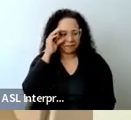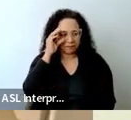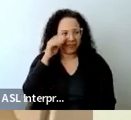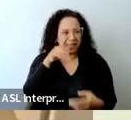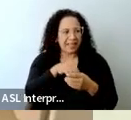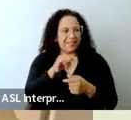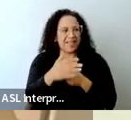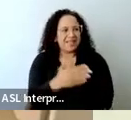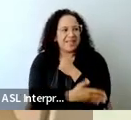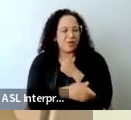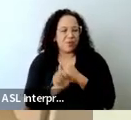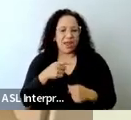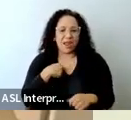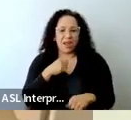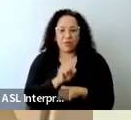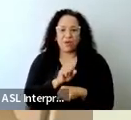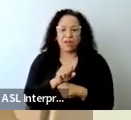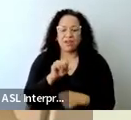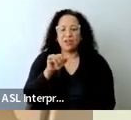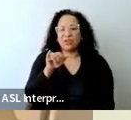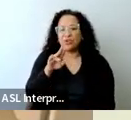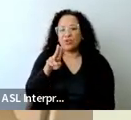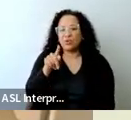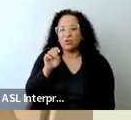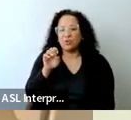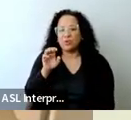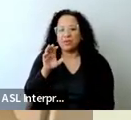county that I work in, which is Butte County,